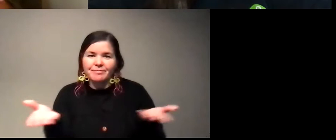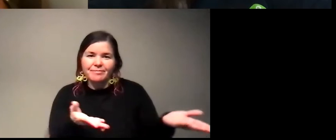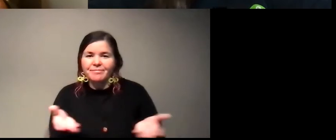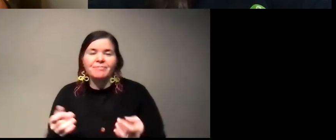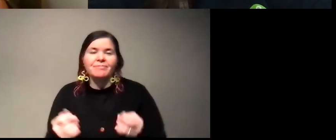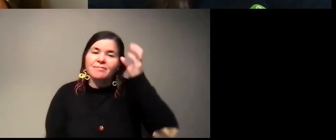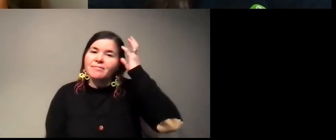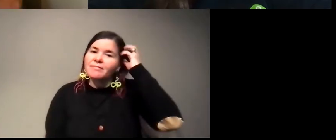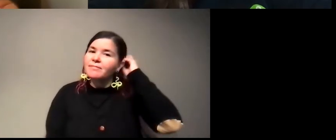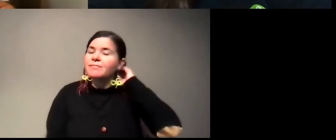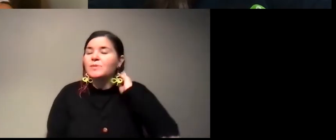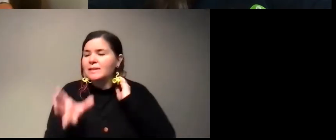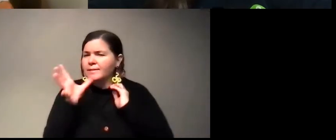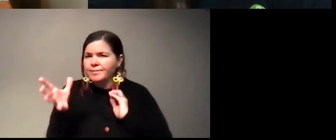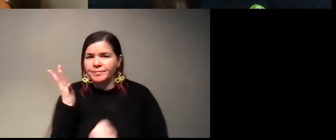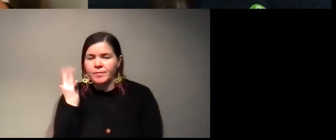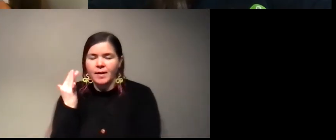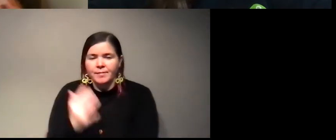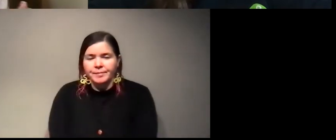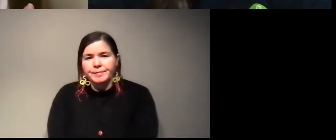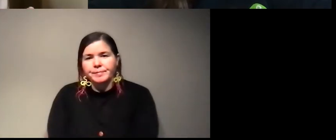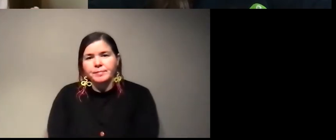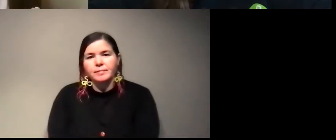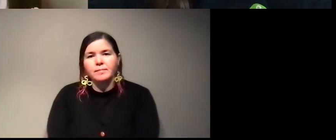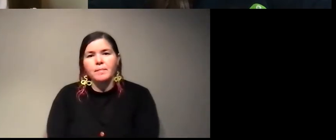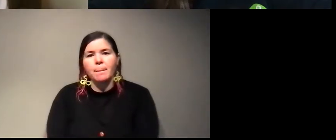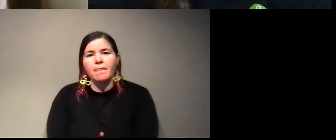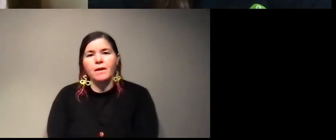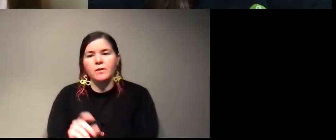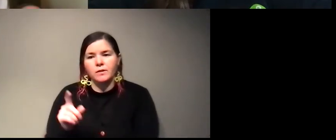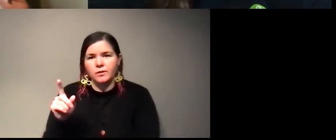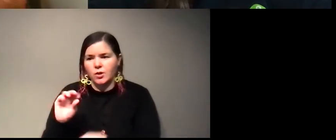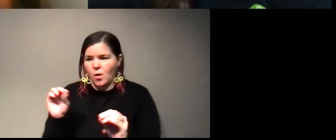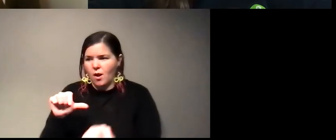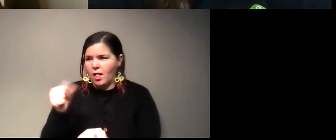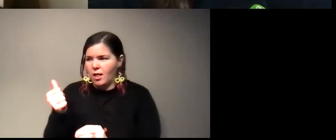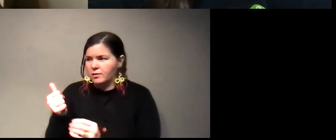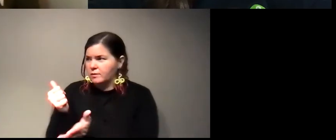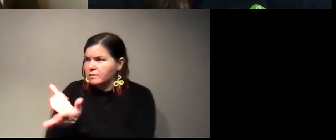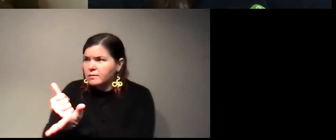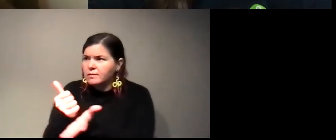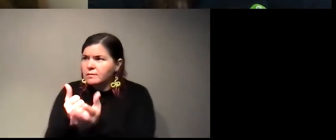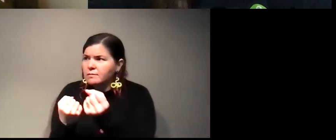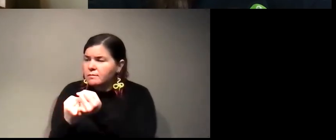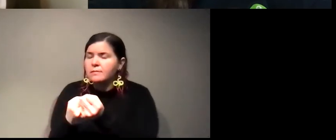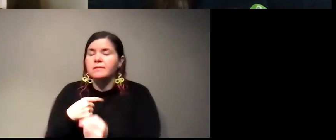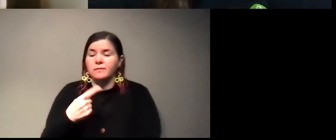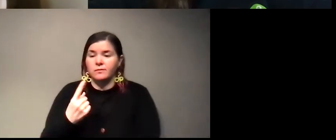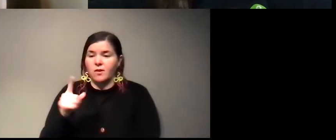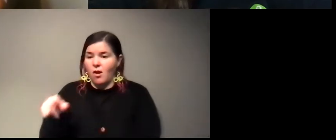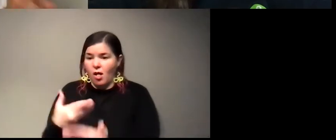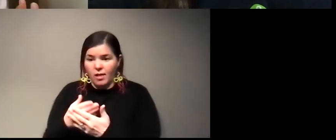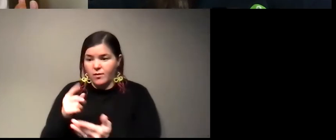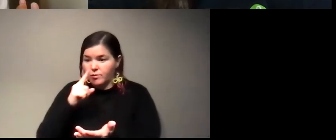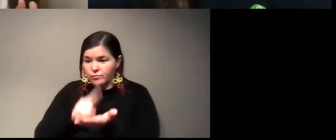answer. And it's my least favorite thing because you have nowhere else to go. So I had to do all of this research, and my friend Sierra